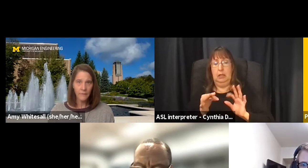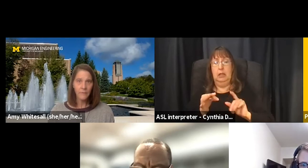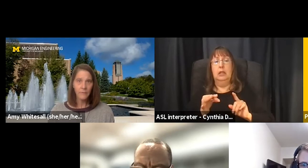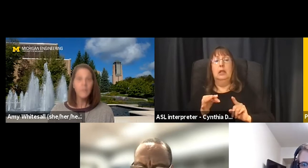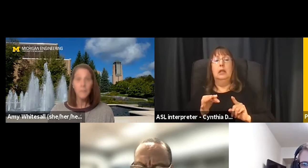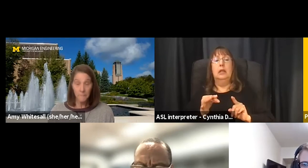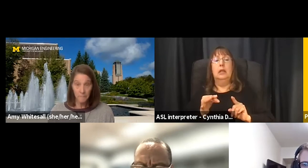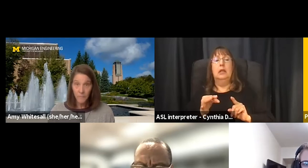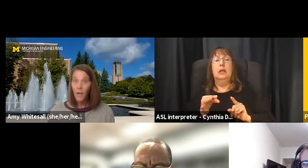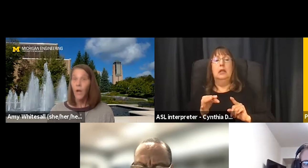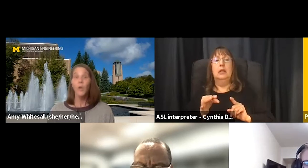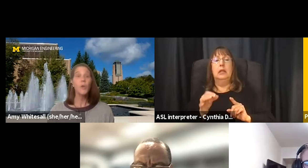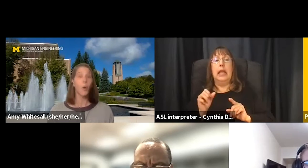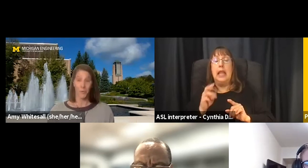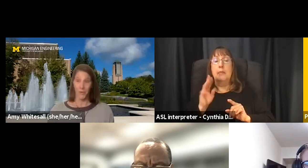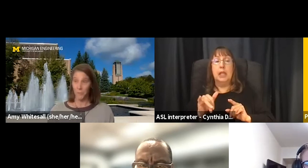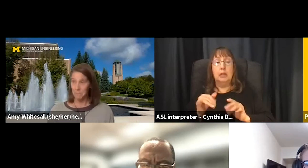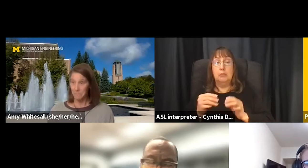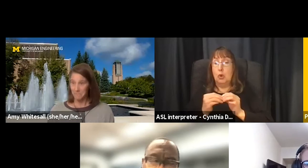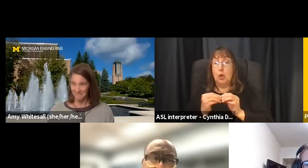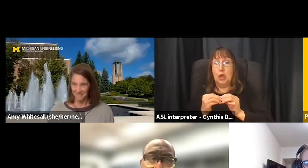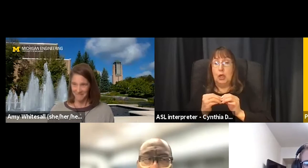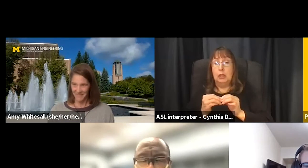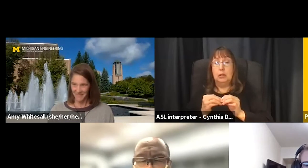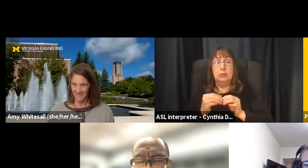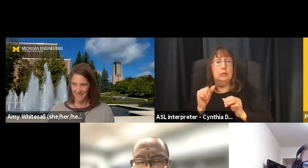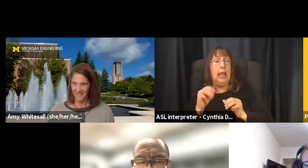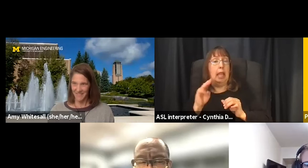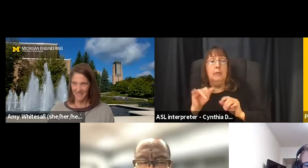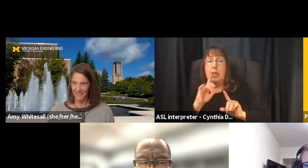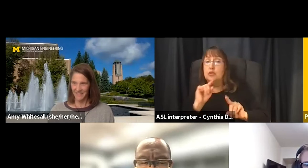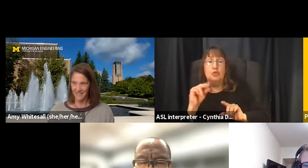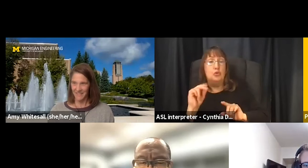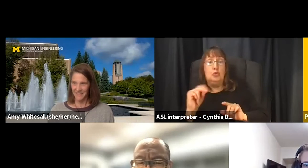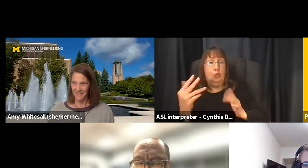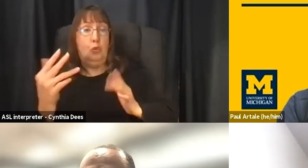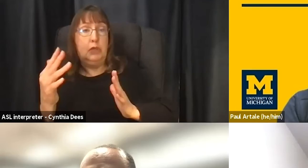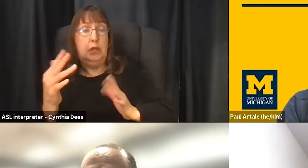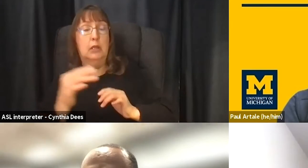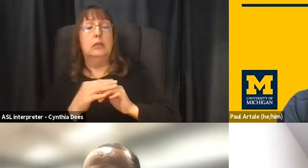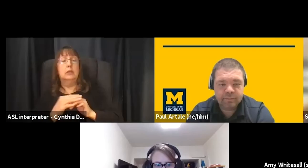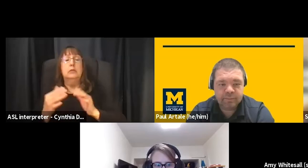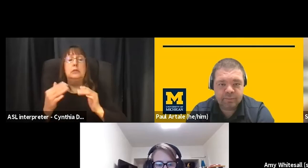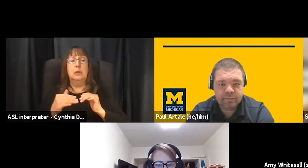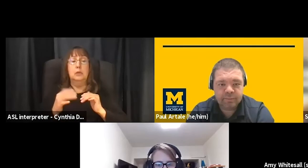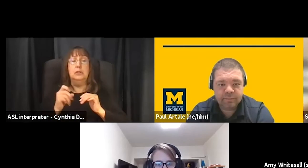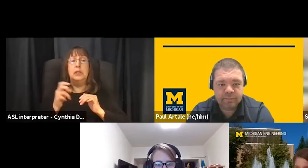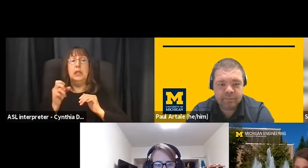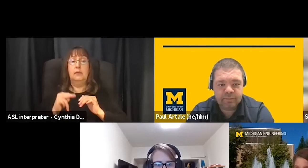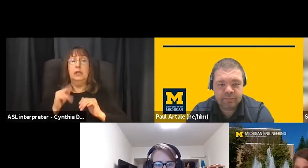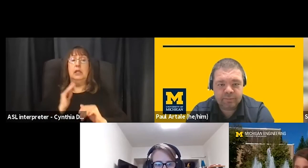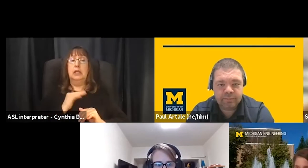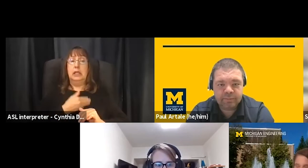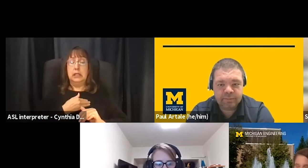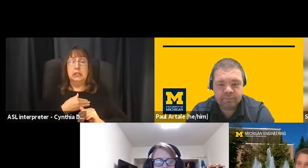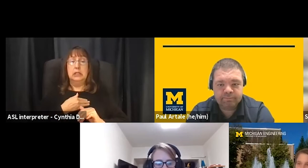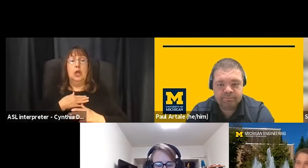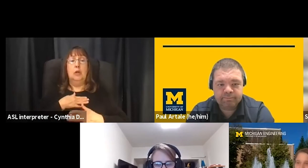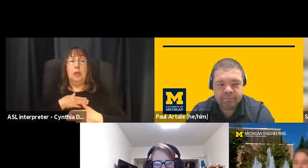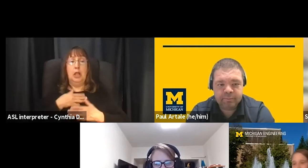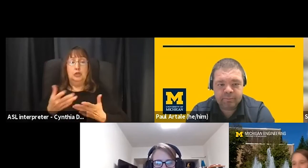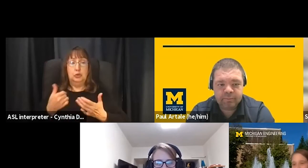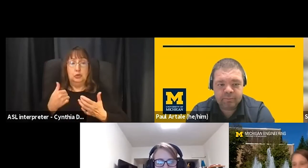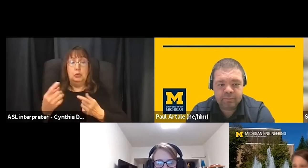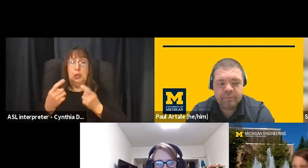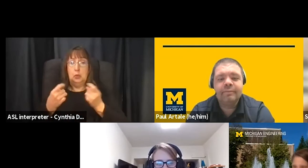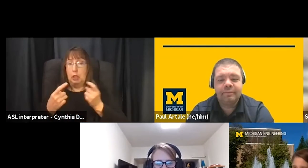Amy, did you have something left? No, nope. Okay. It is our pleasure now to take questions. I'll be